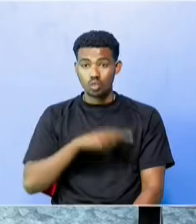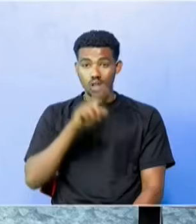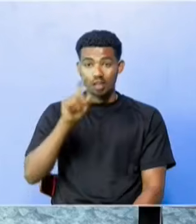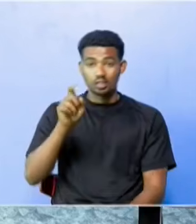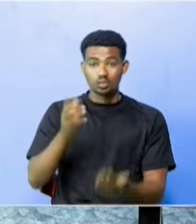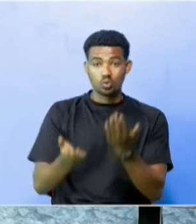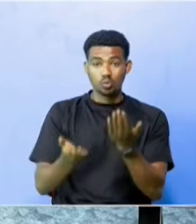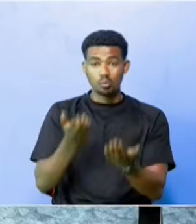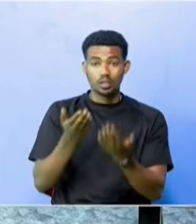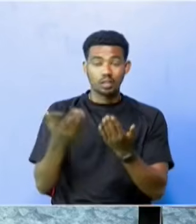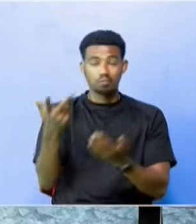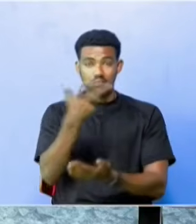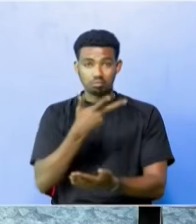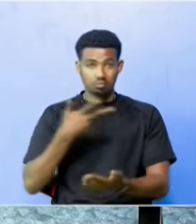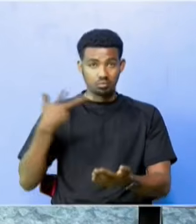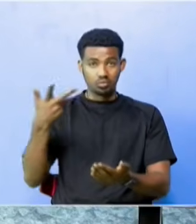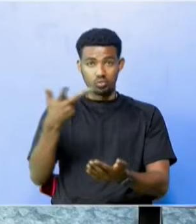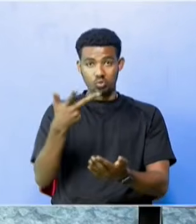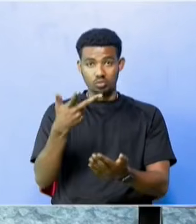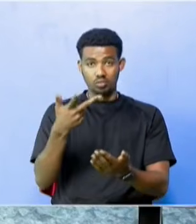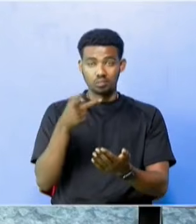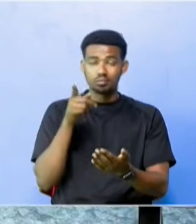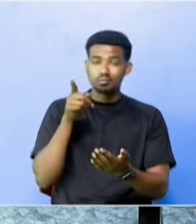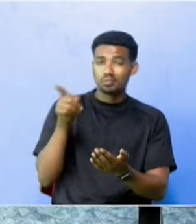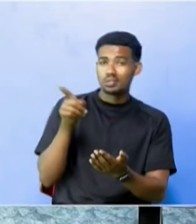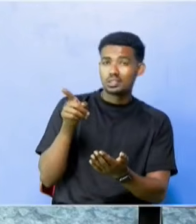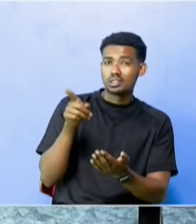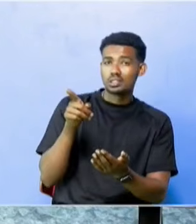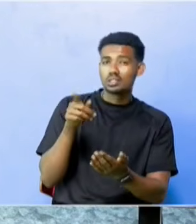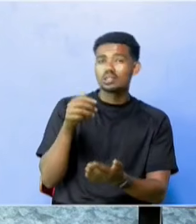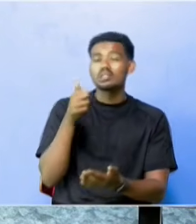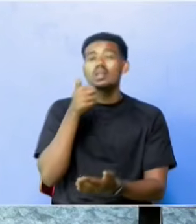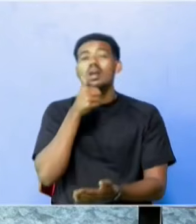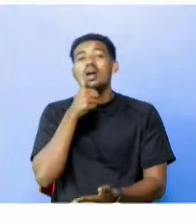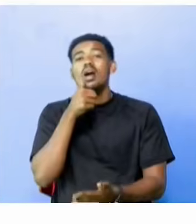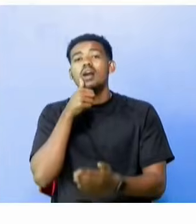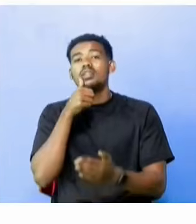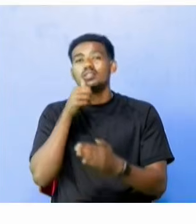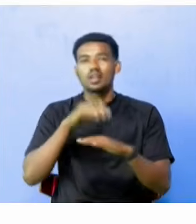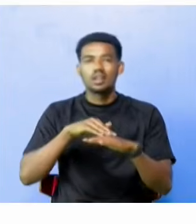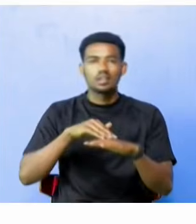compare 3 of them. It is Aster. Very good.